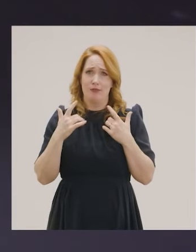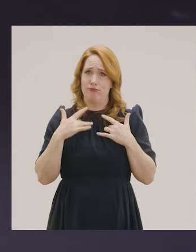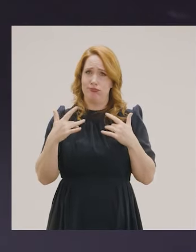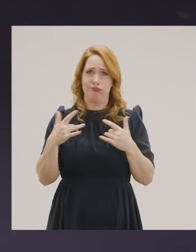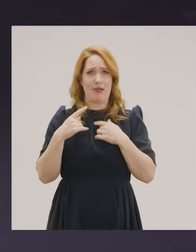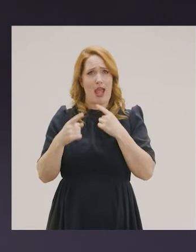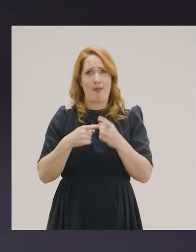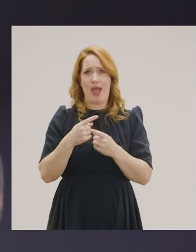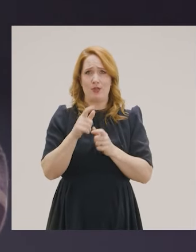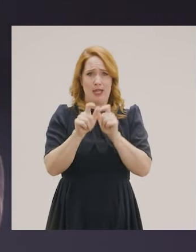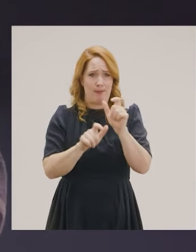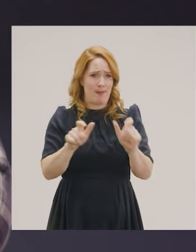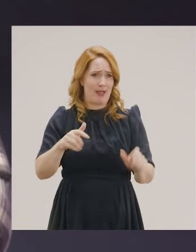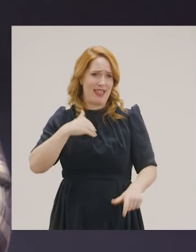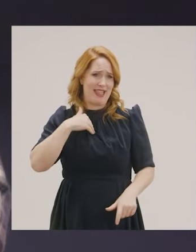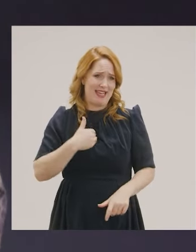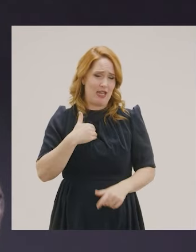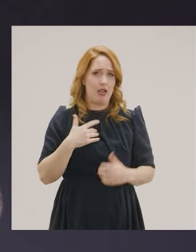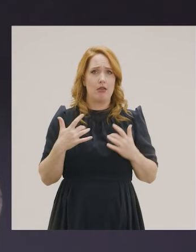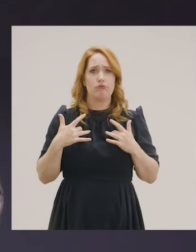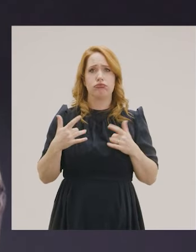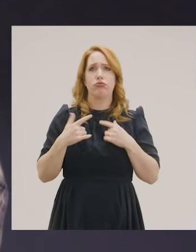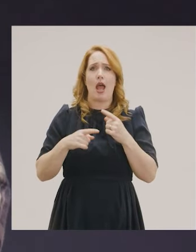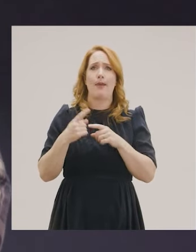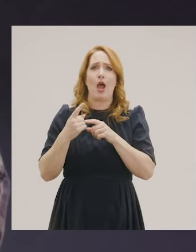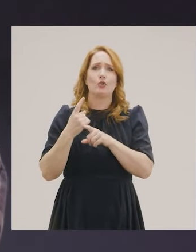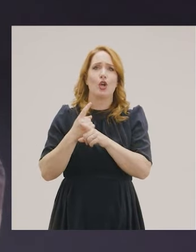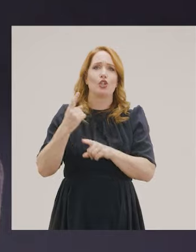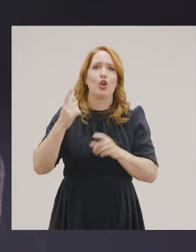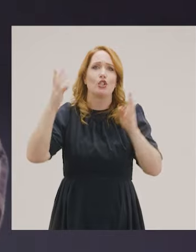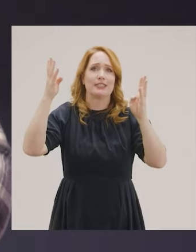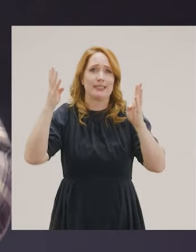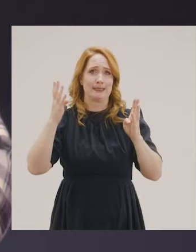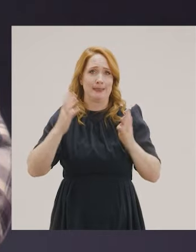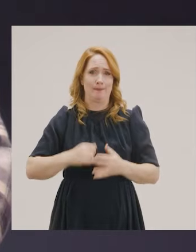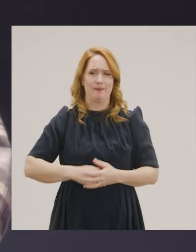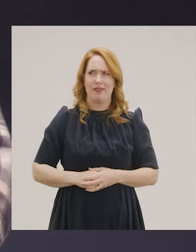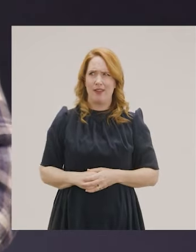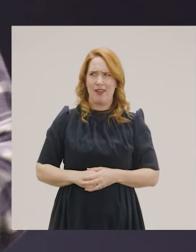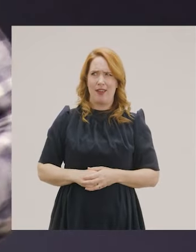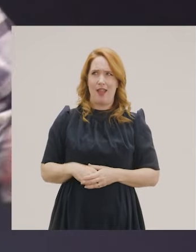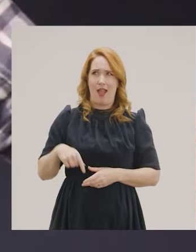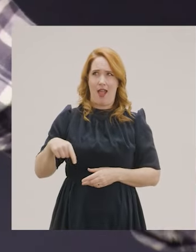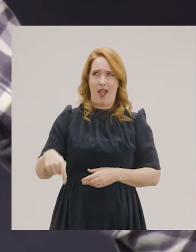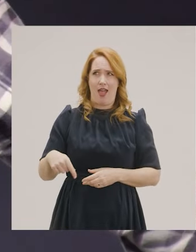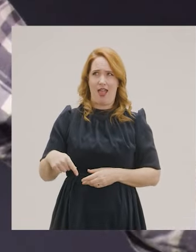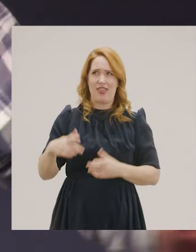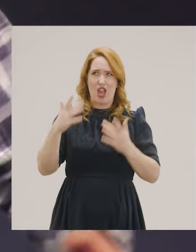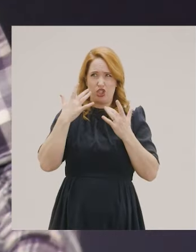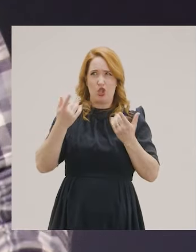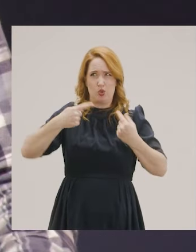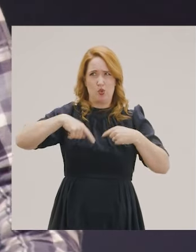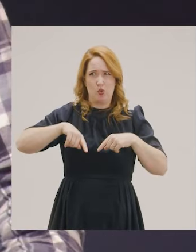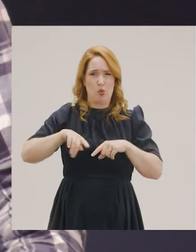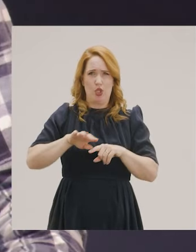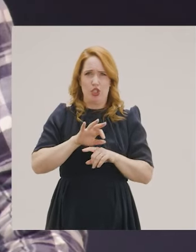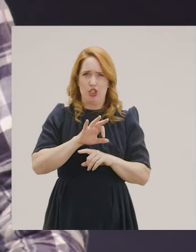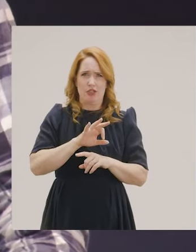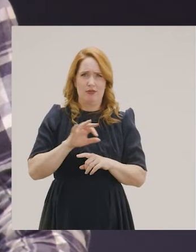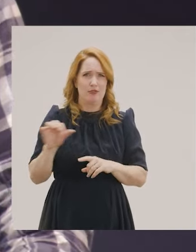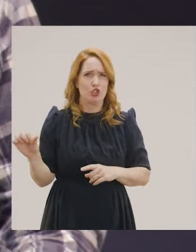with God." In other words, you have not cared about the need around you. You've not cared about the kingdom of God. Friends, these are warnings for all of